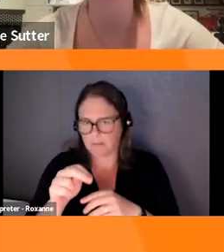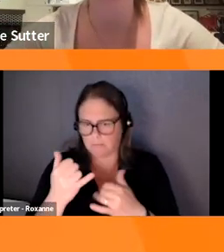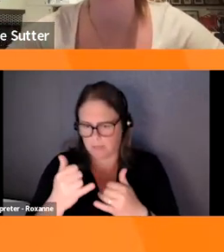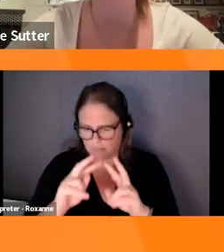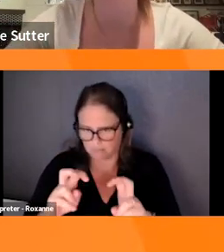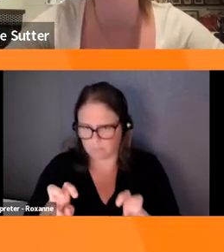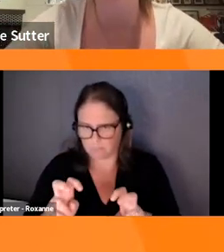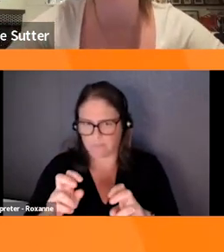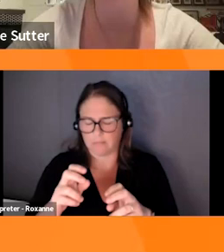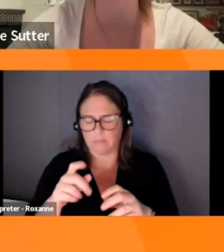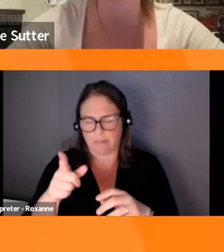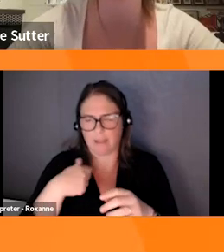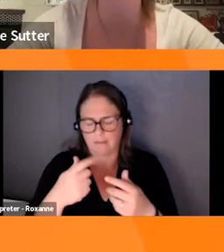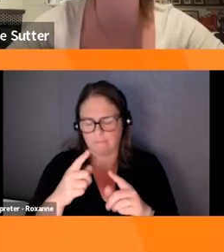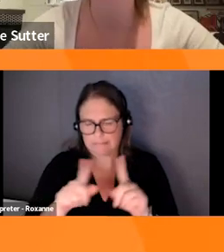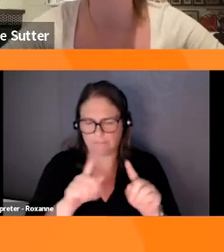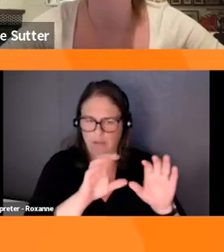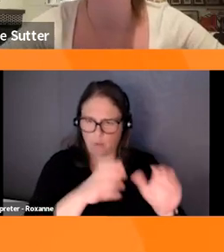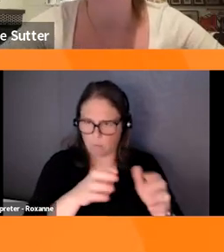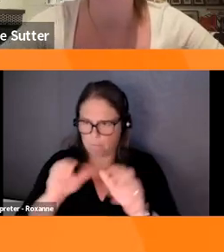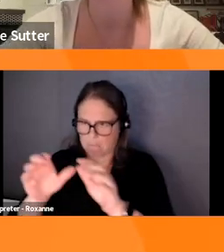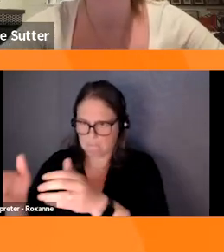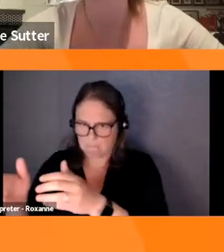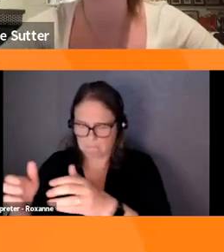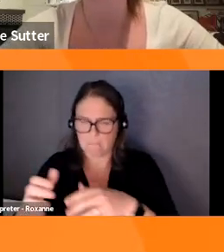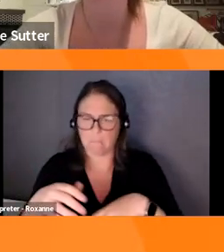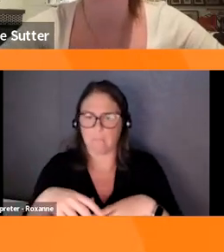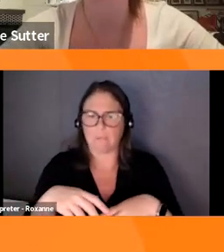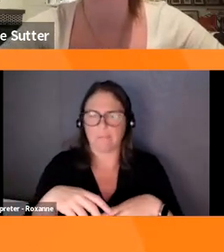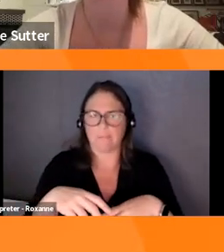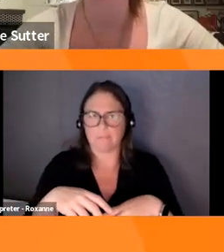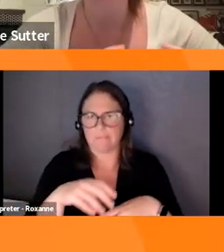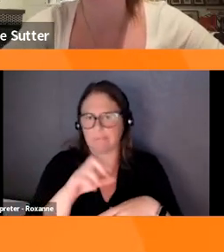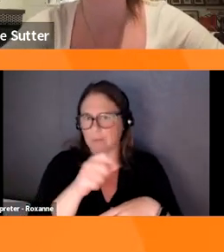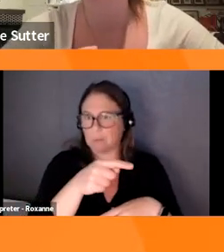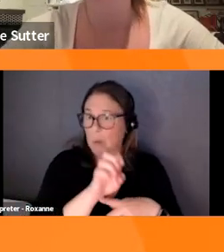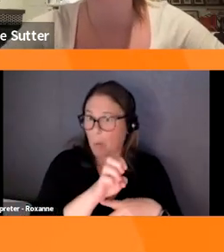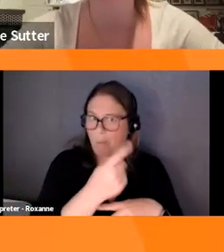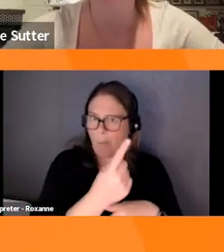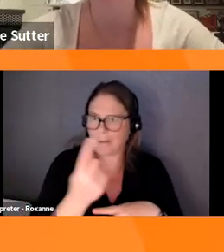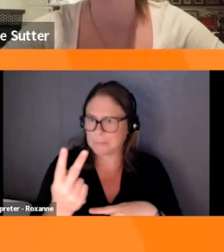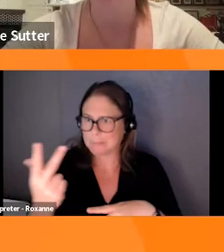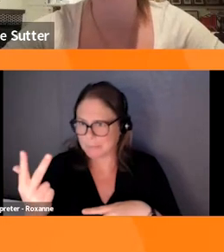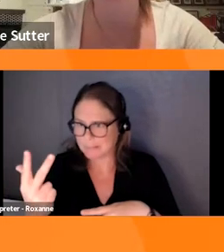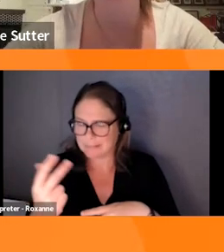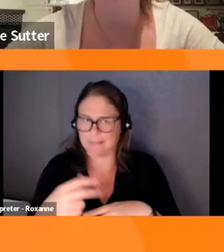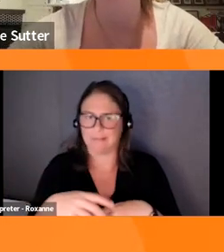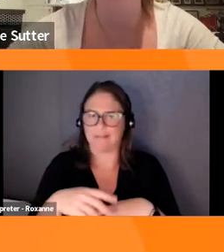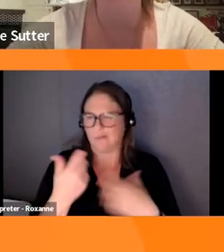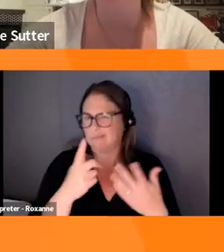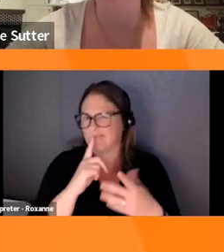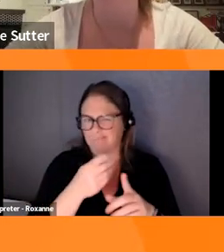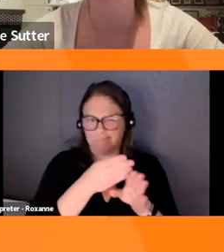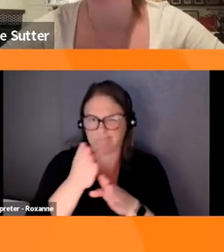3 kind of separate components, or 3 different areas in which emissions